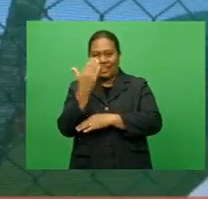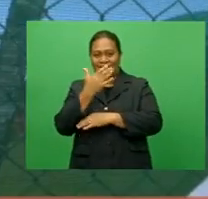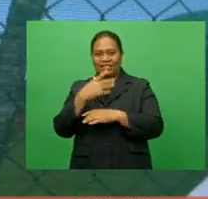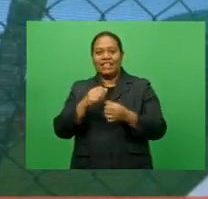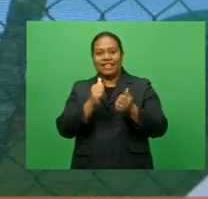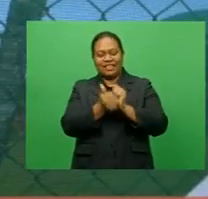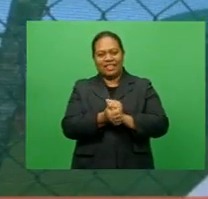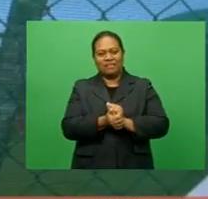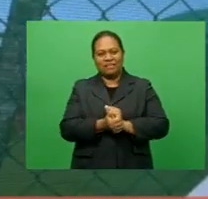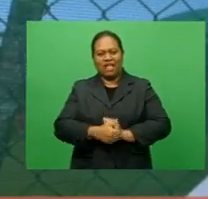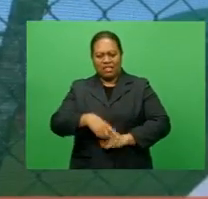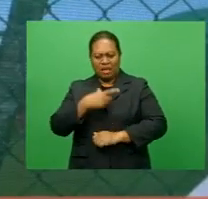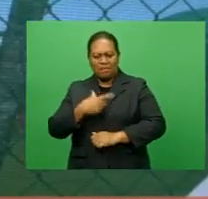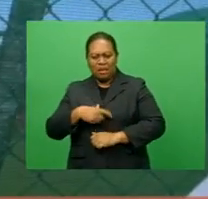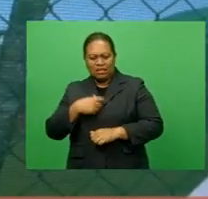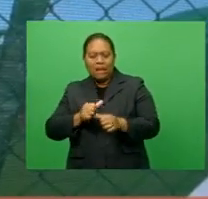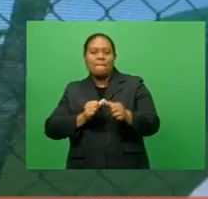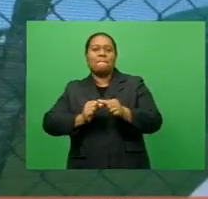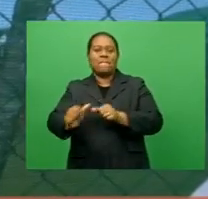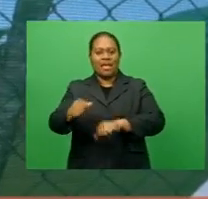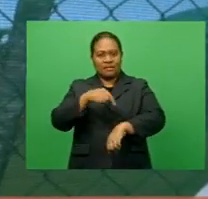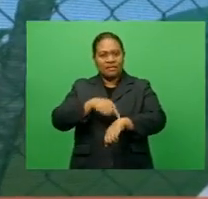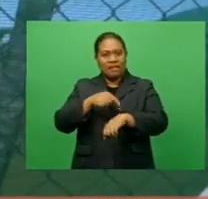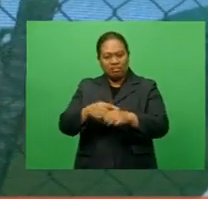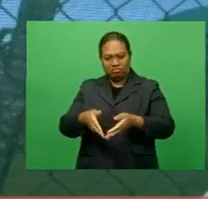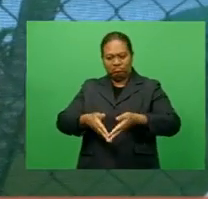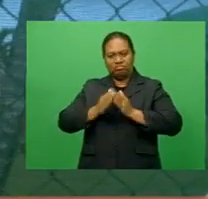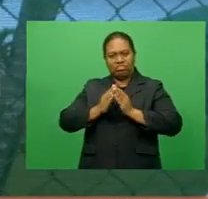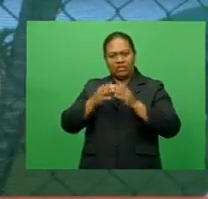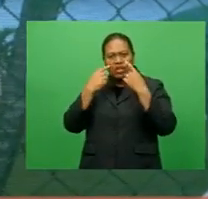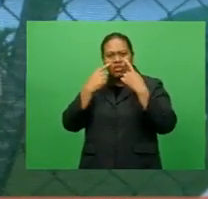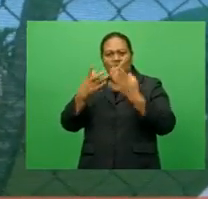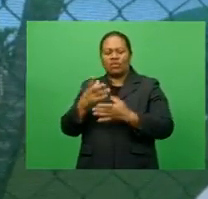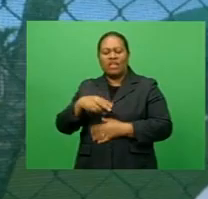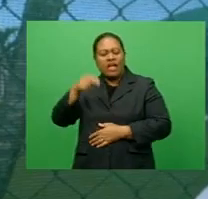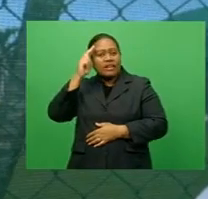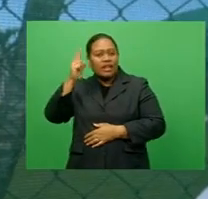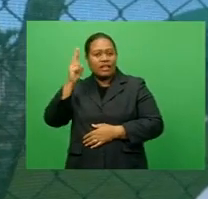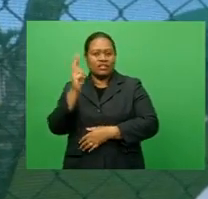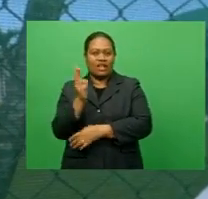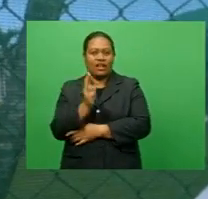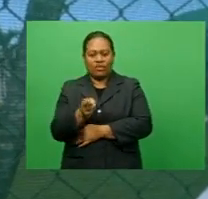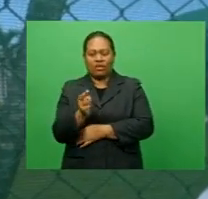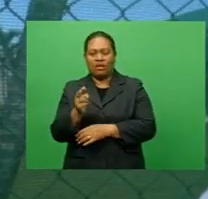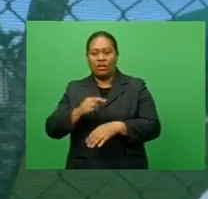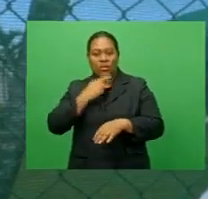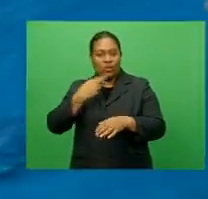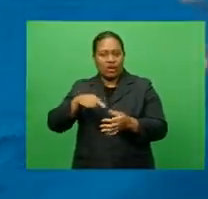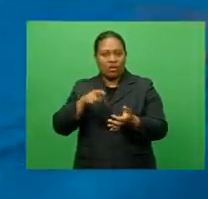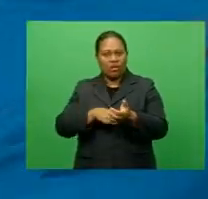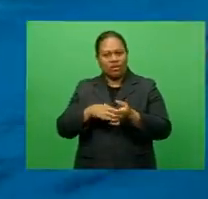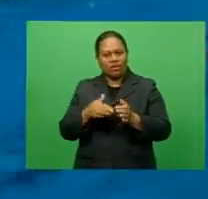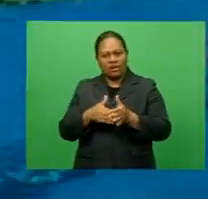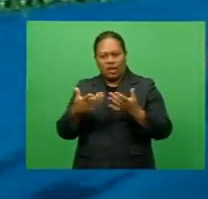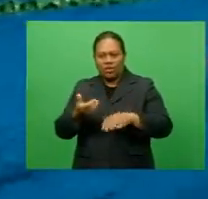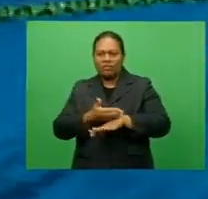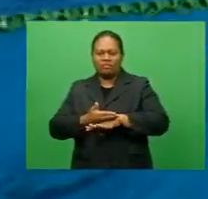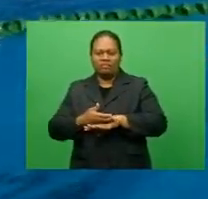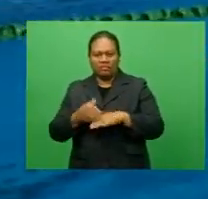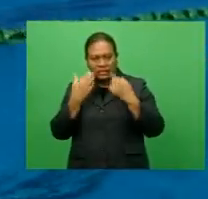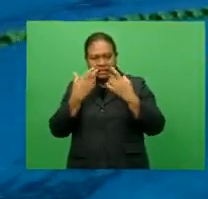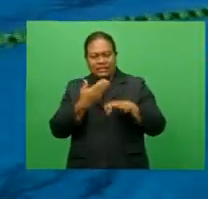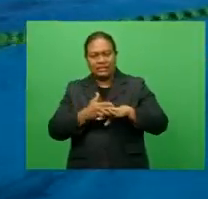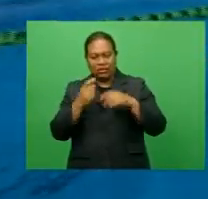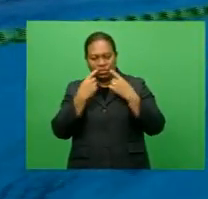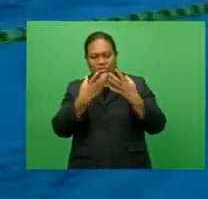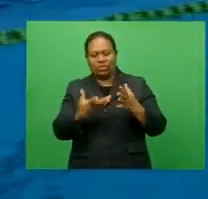of personal best times have been established and a number of national records also being broken. So well done to the swimmers. Yeah. This will augur well